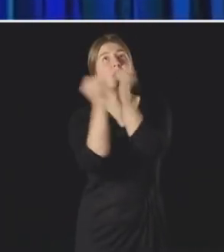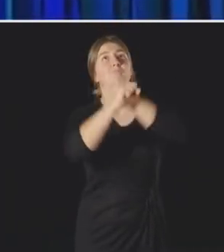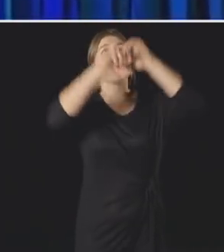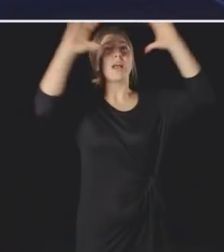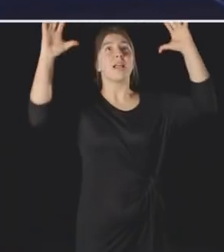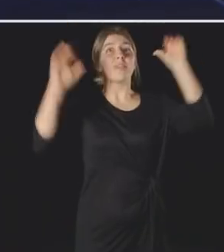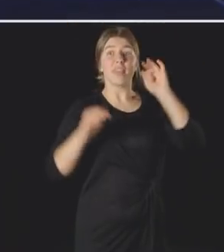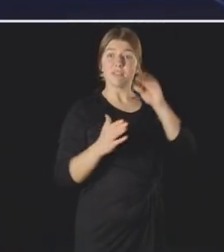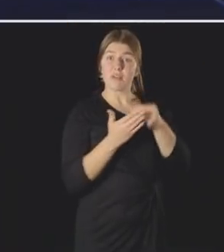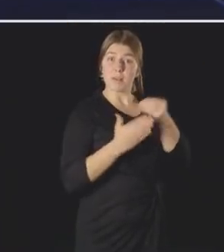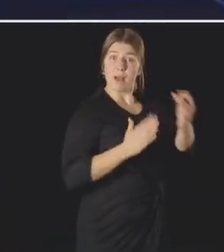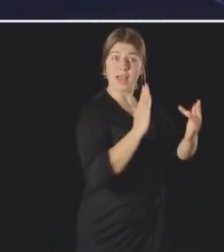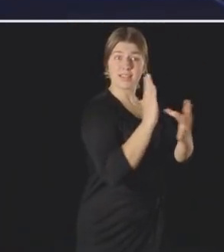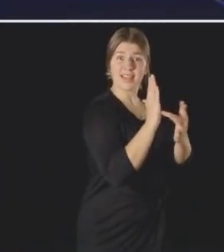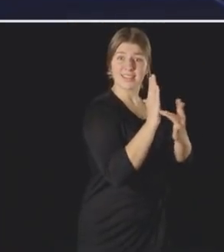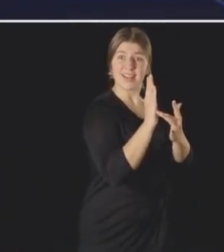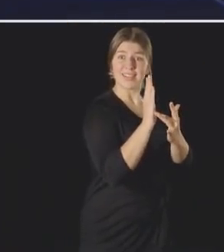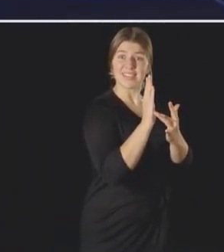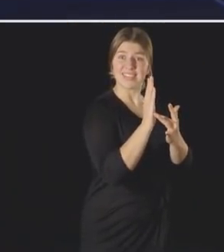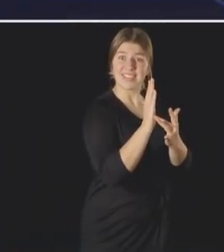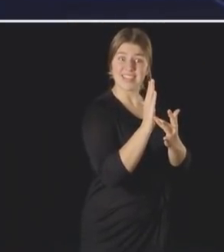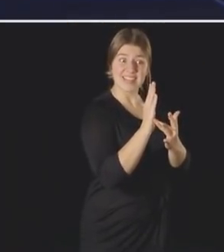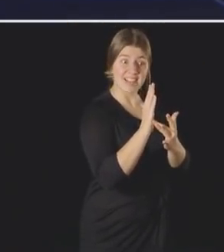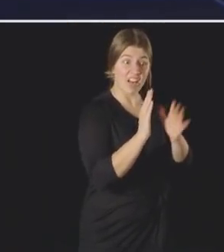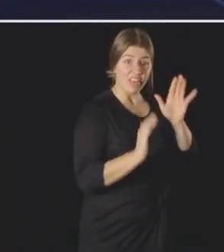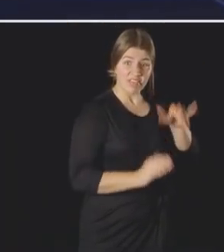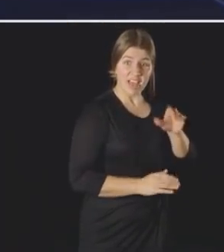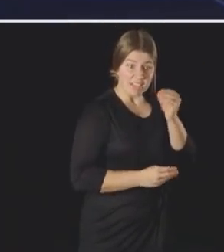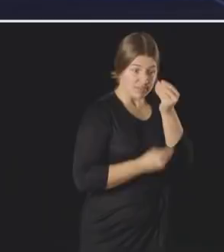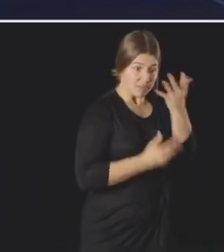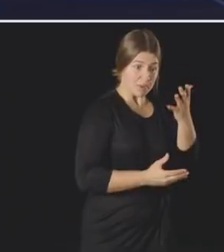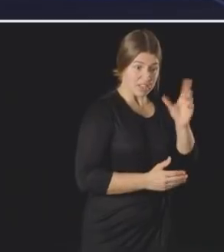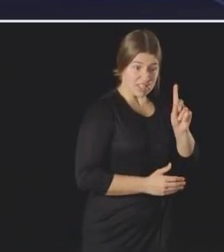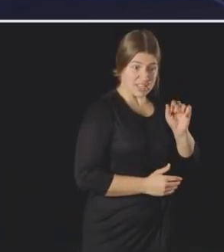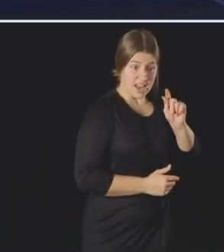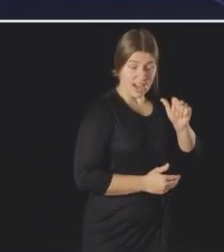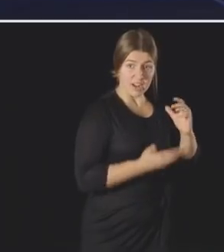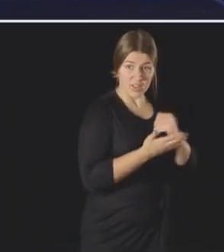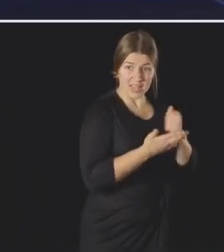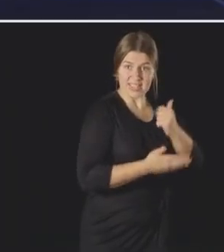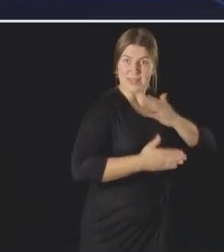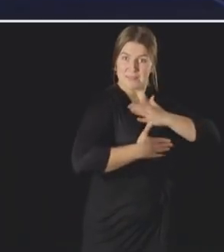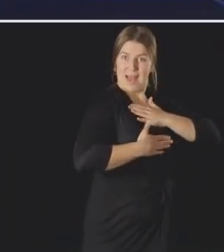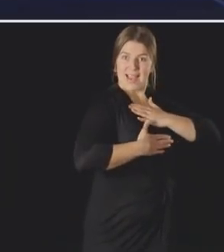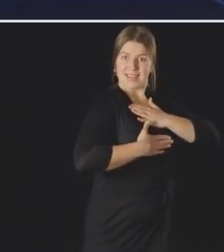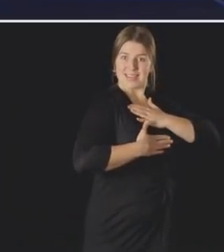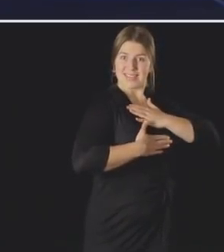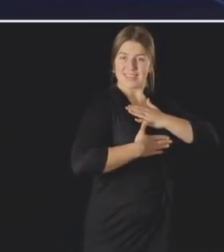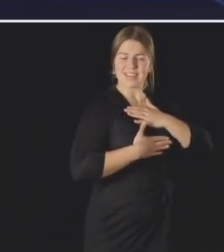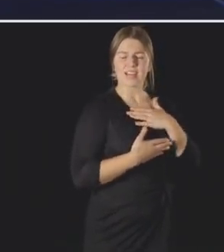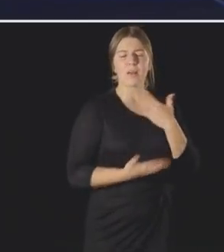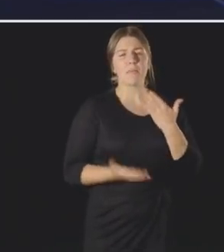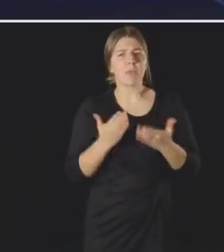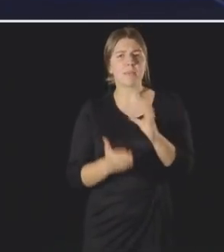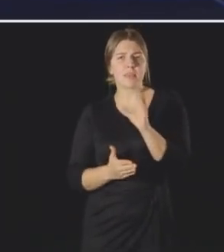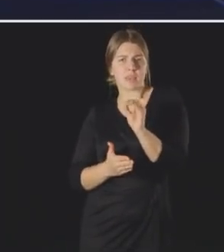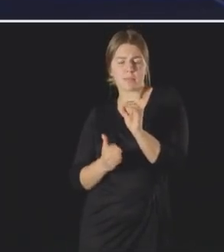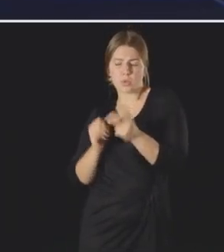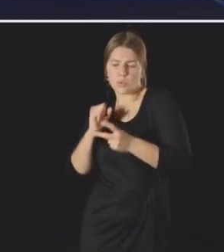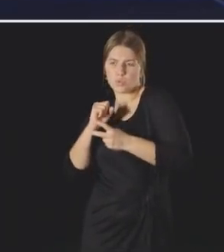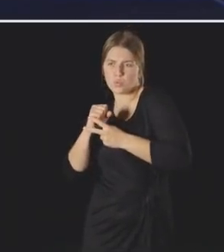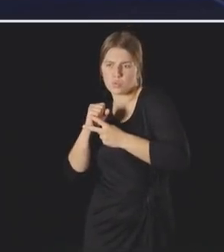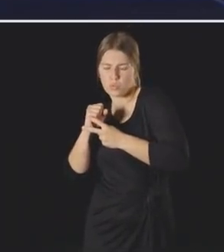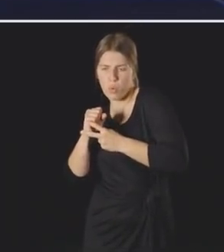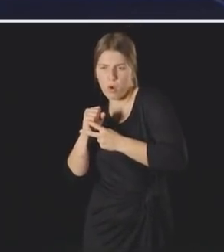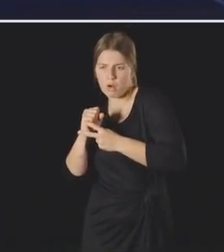device. So software and hardware companies might store that information for us, but they have no legal grounds to